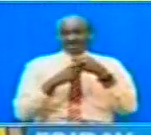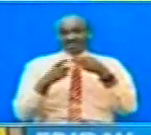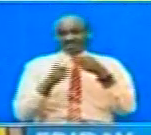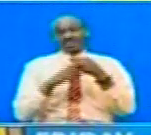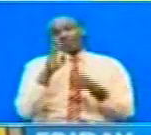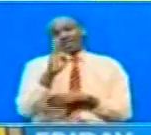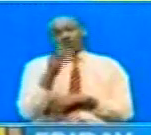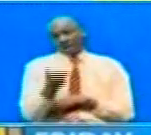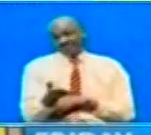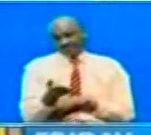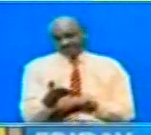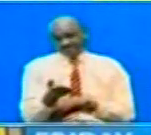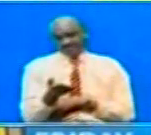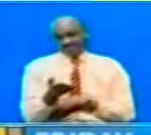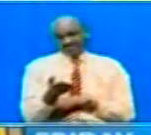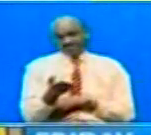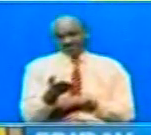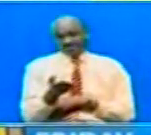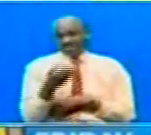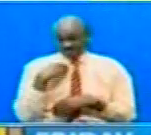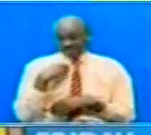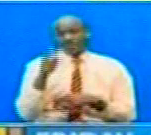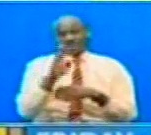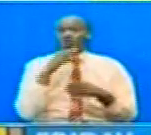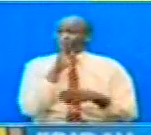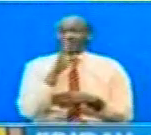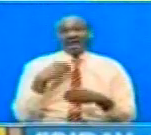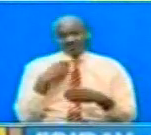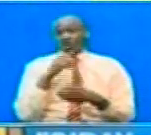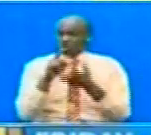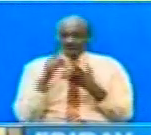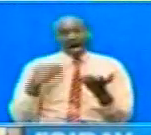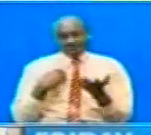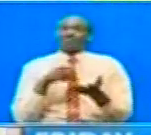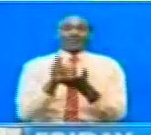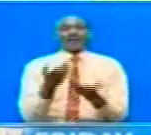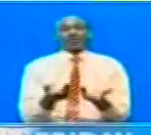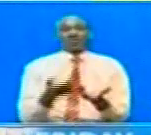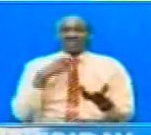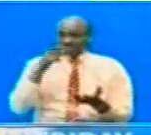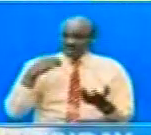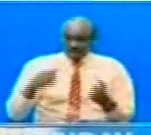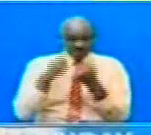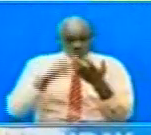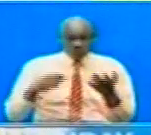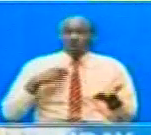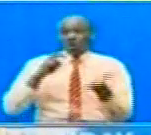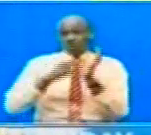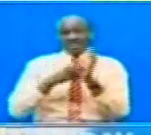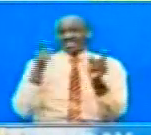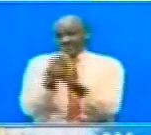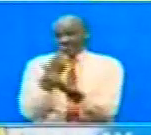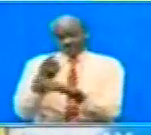shillings. A lot of that amount has been defaulted, and this was debt that was essentially contracted